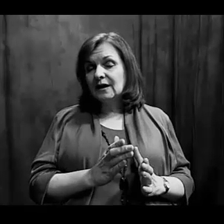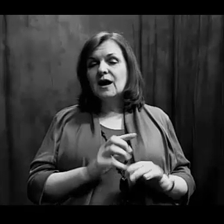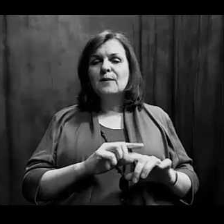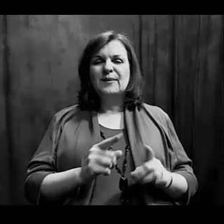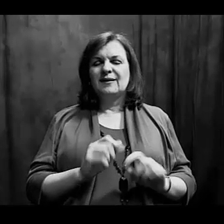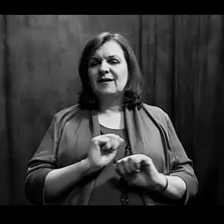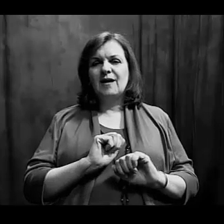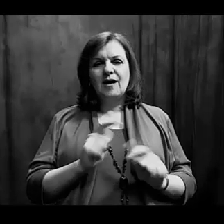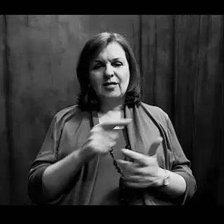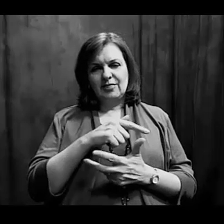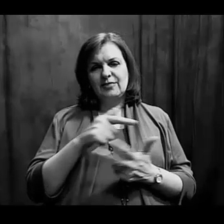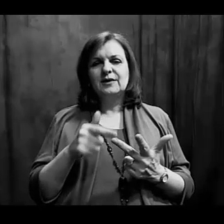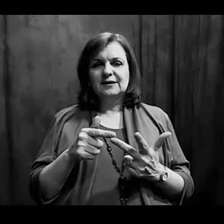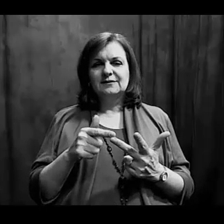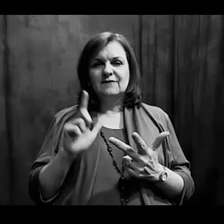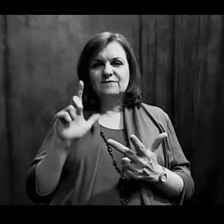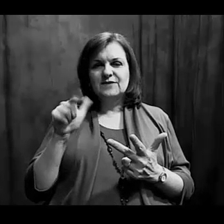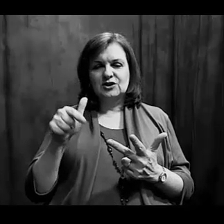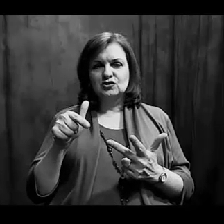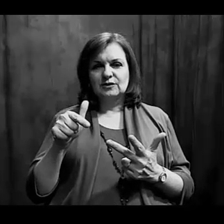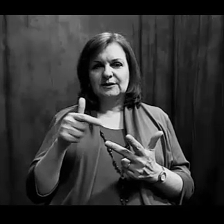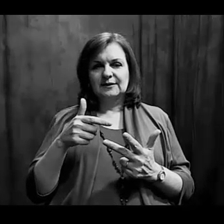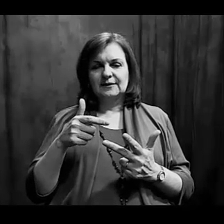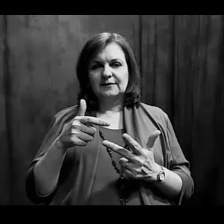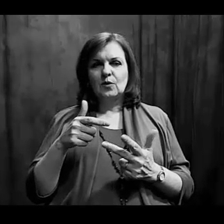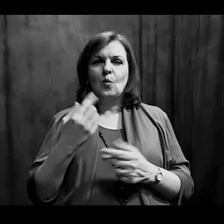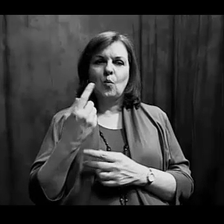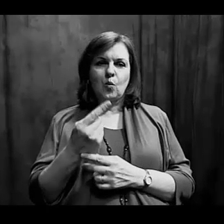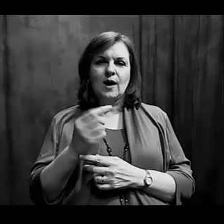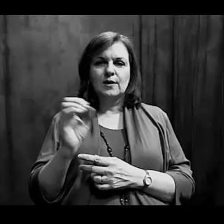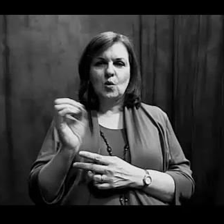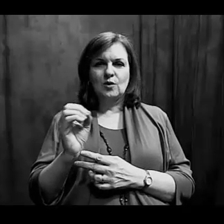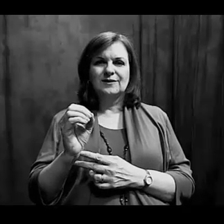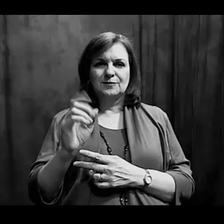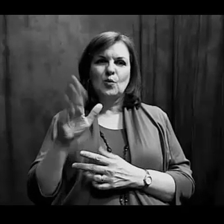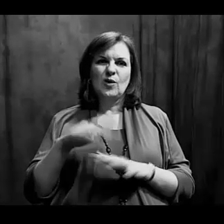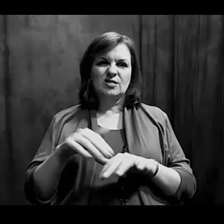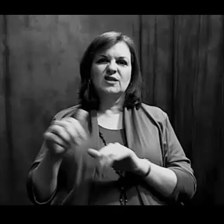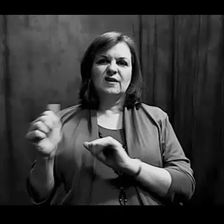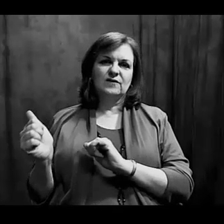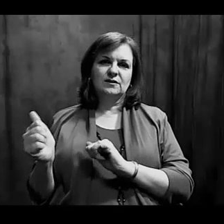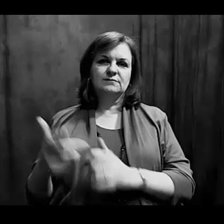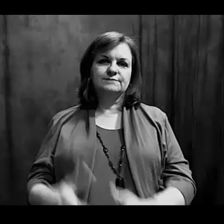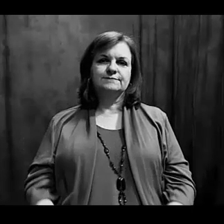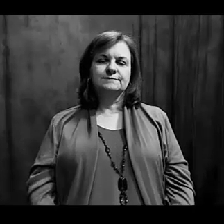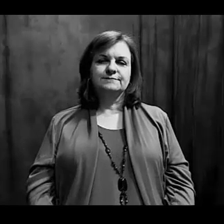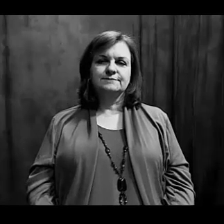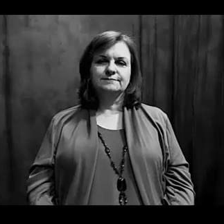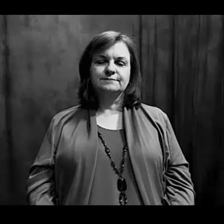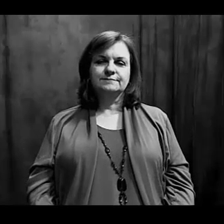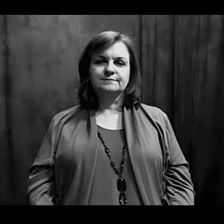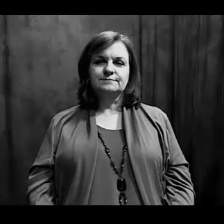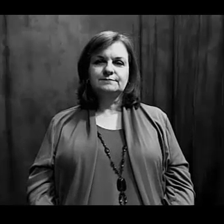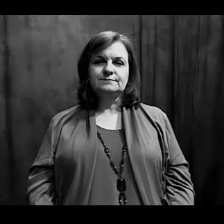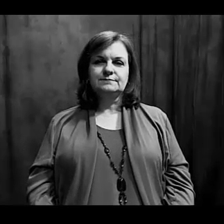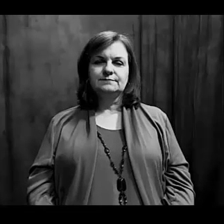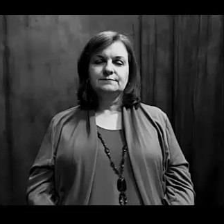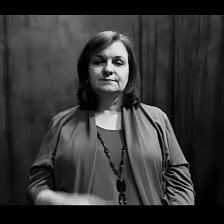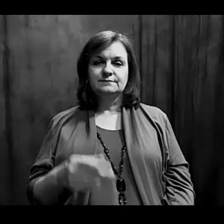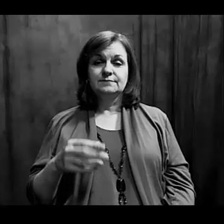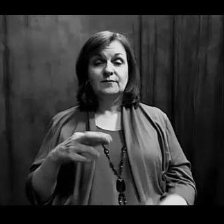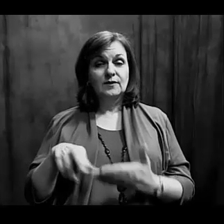for mates, but all of these eventually are going to lead one organism to move out of an